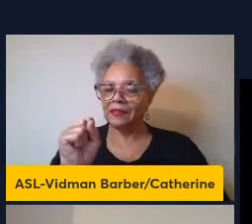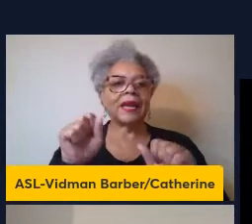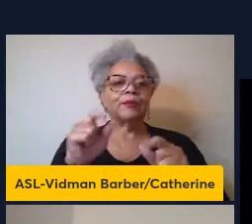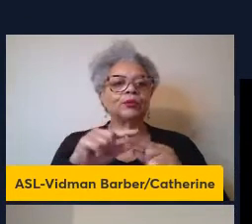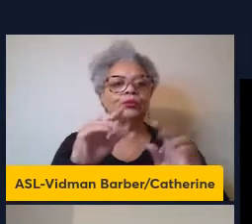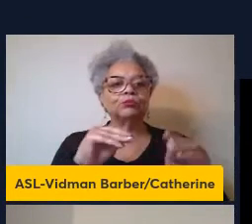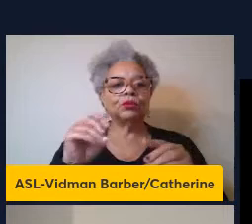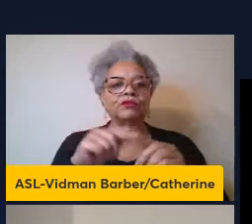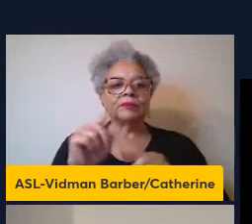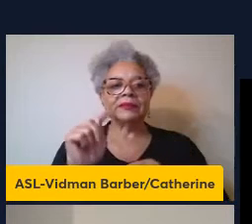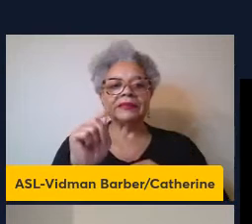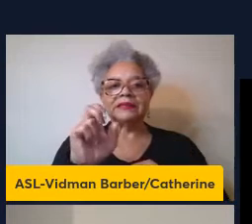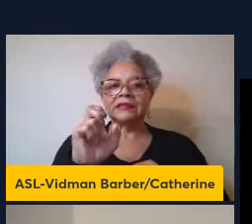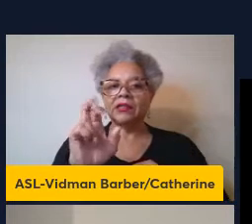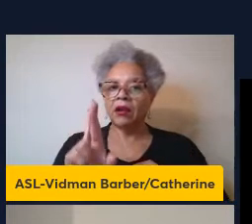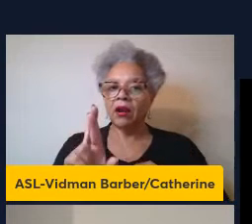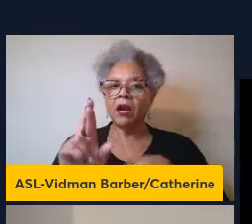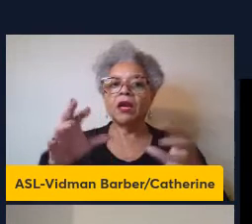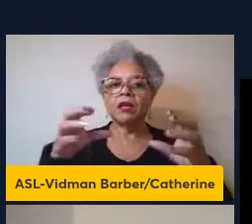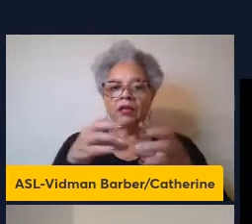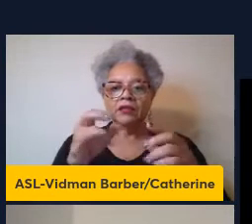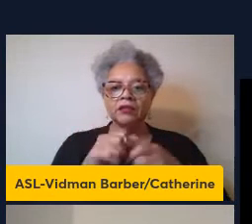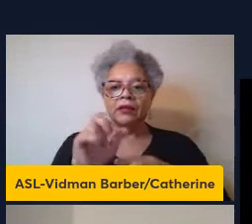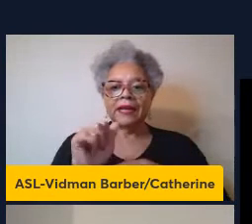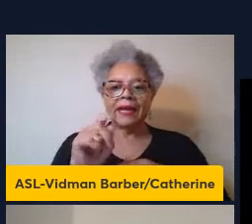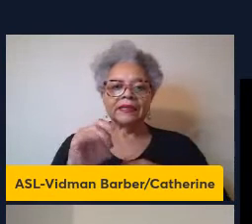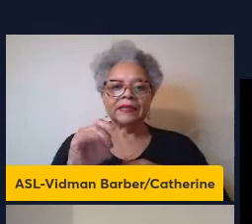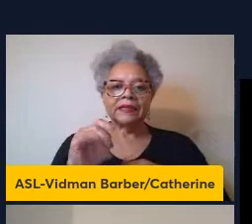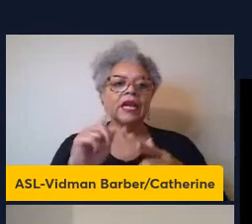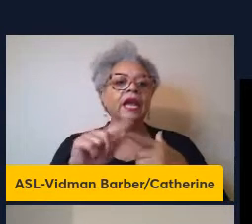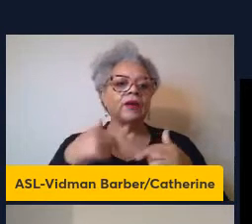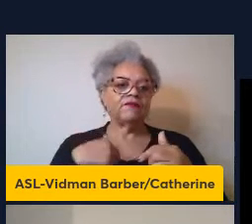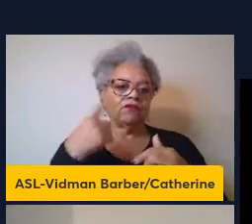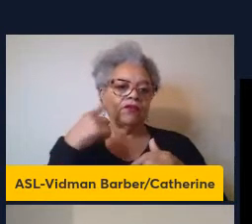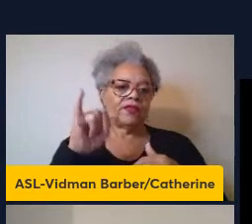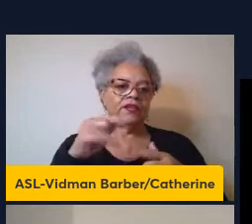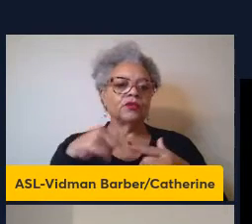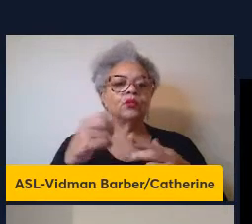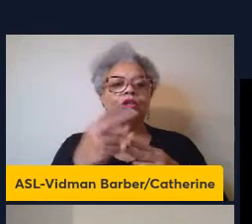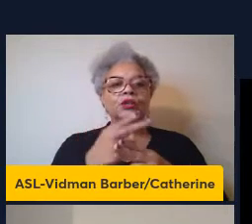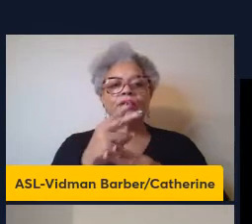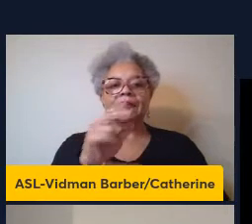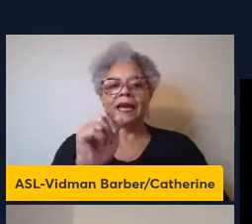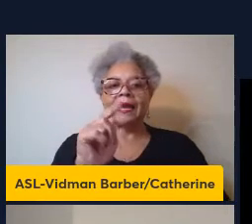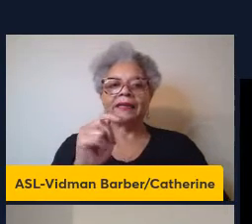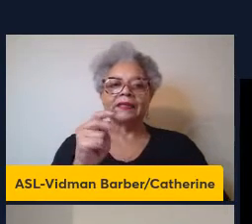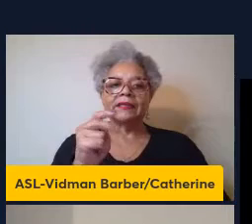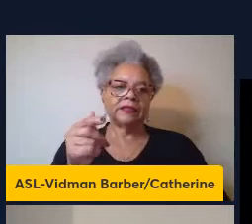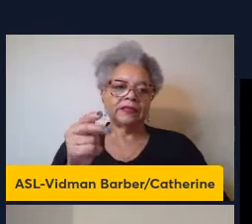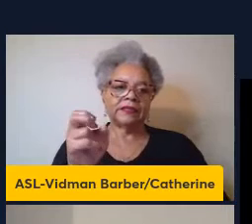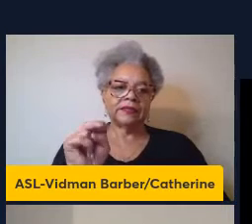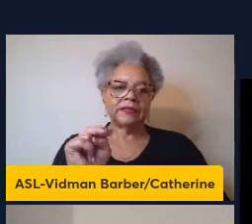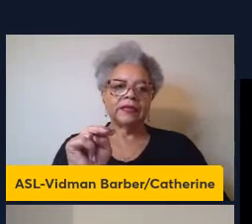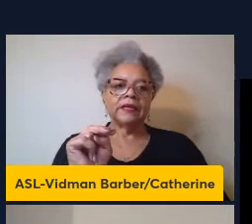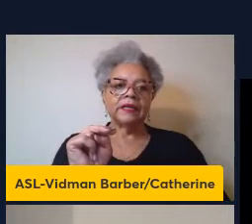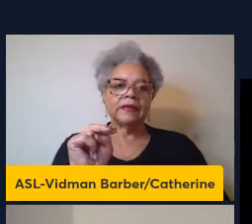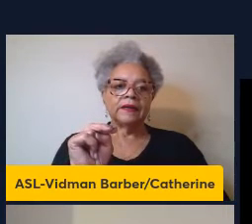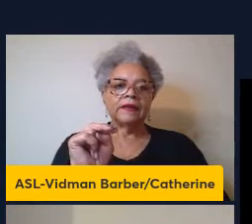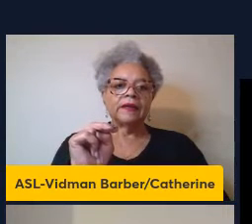the TCR cluster to an antigen. And for this we used antigen discovery and